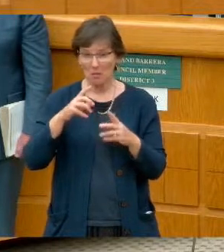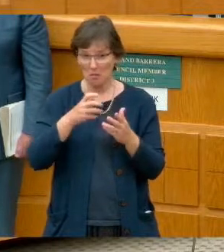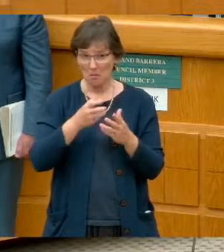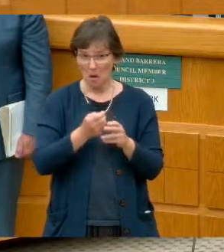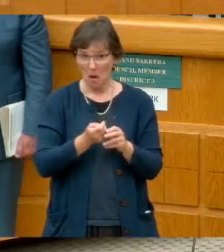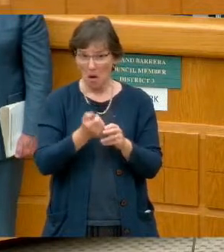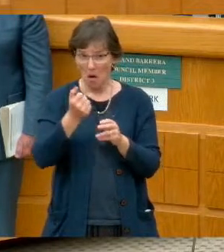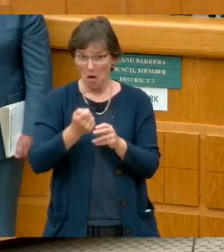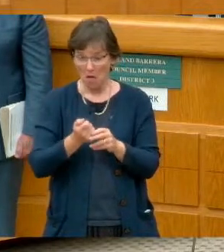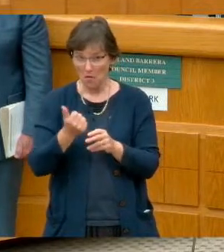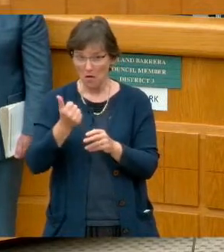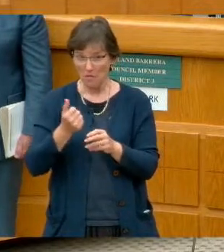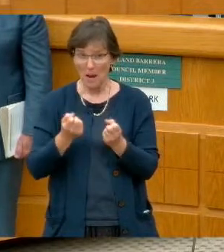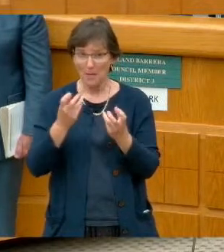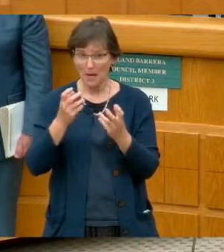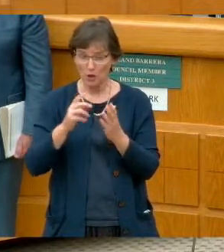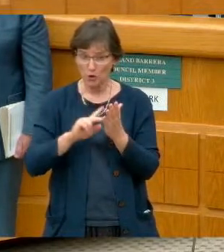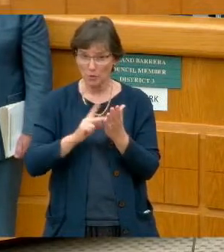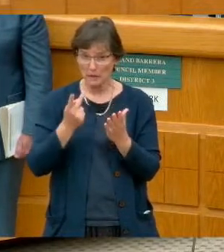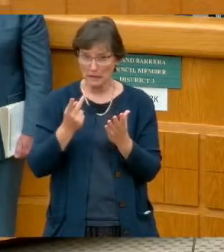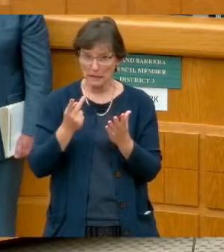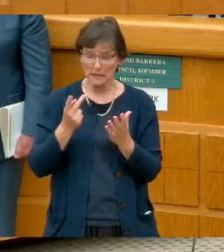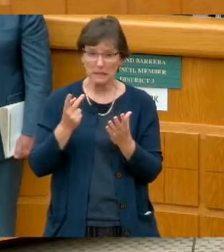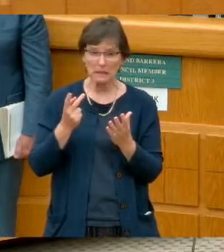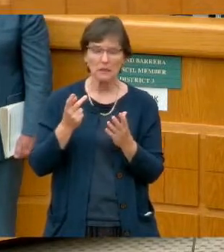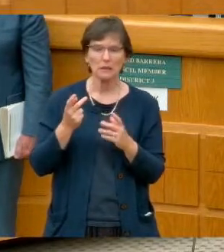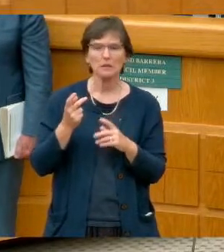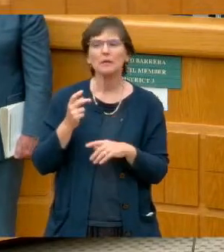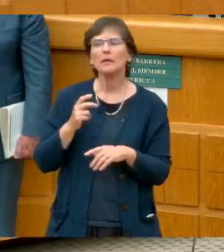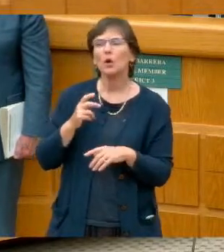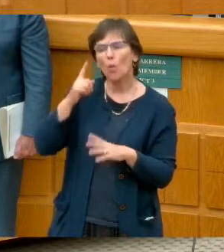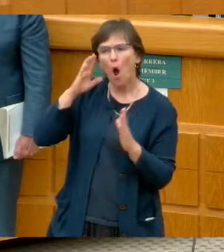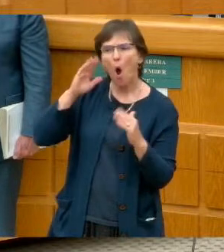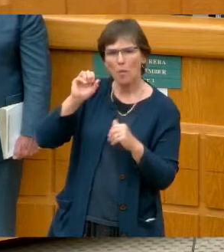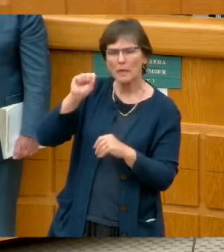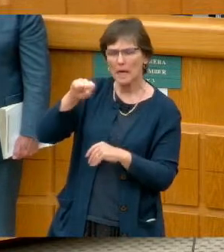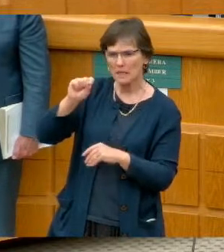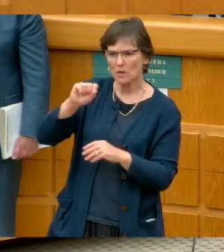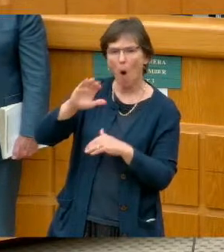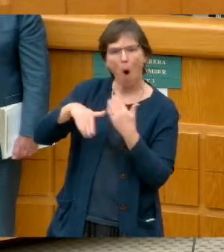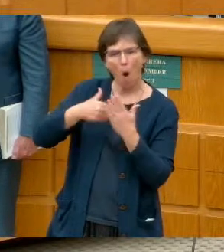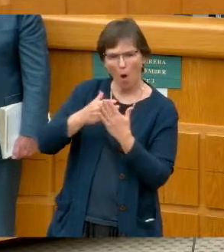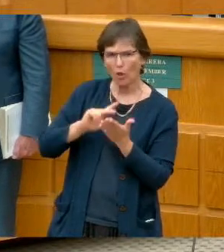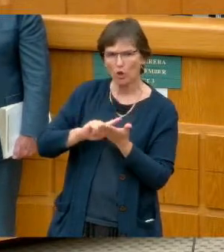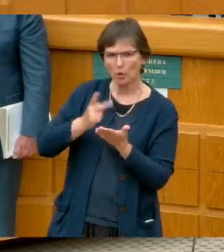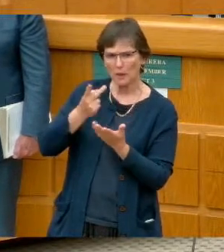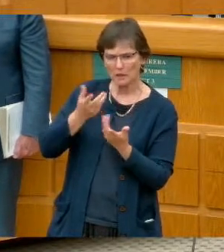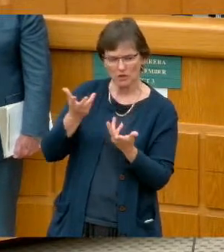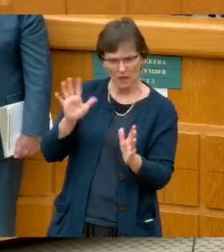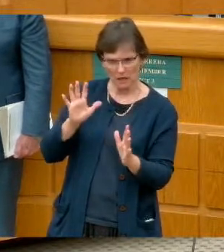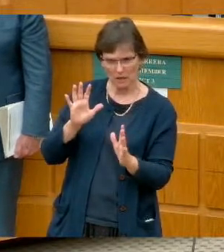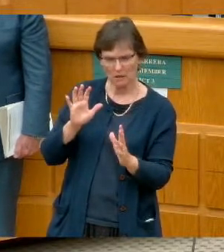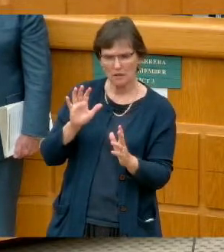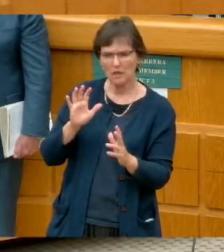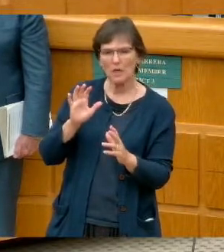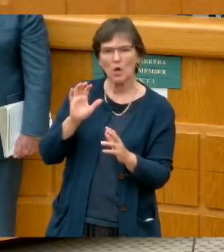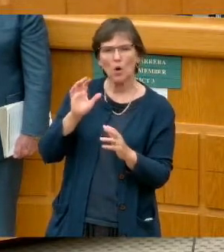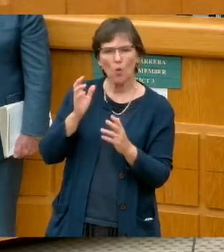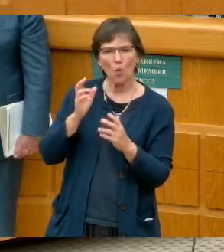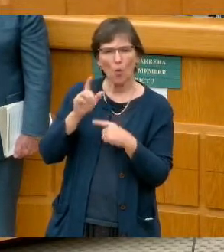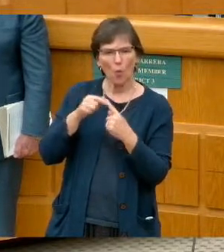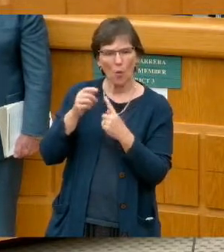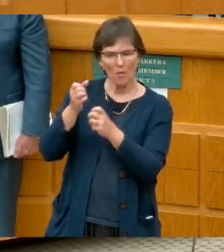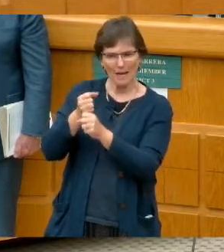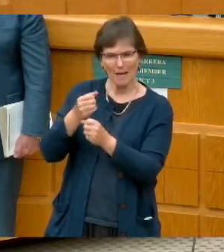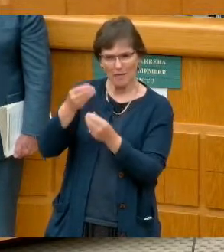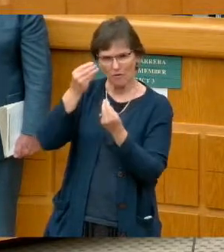have all duplicates been removed from state data dumps? Well, we hope so. So when we receive it from the state from